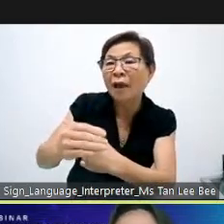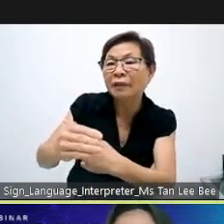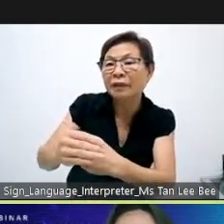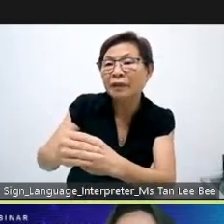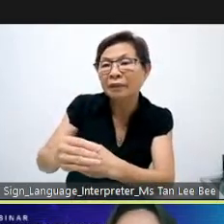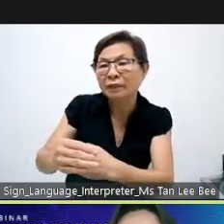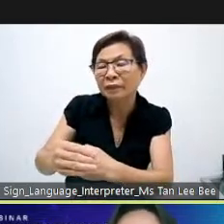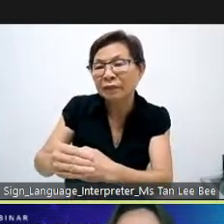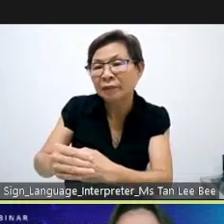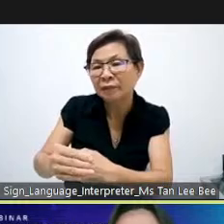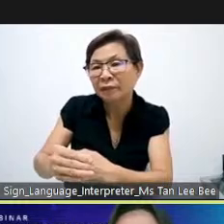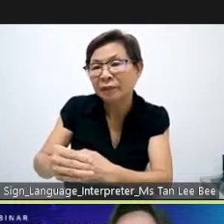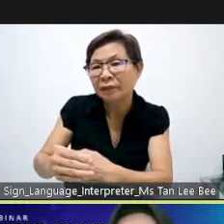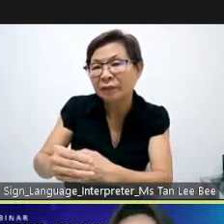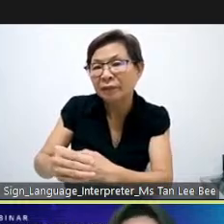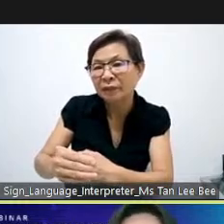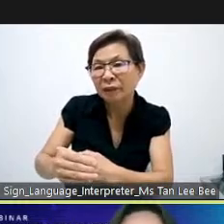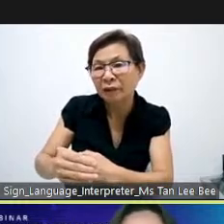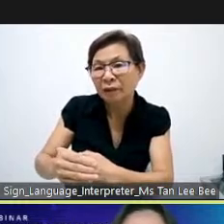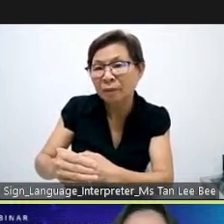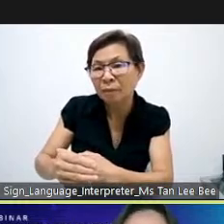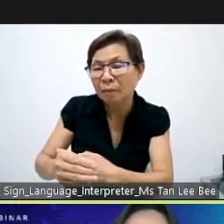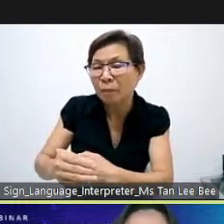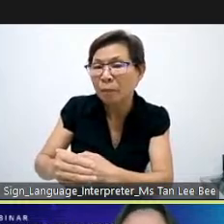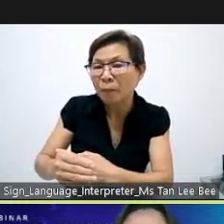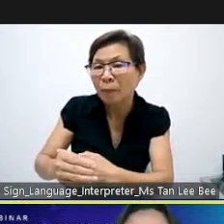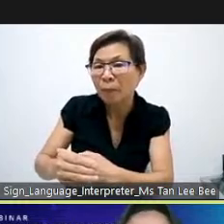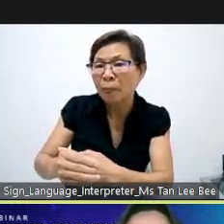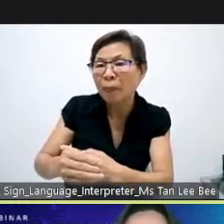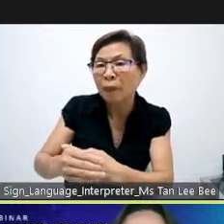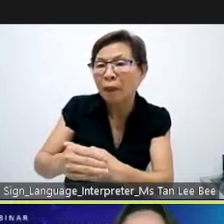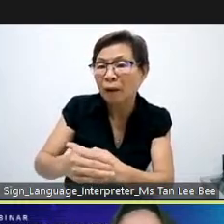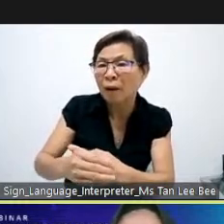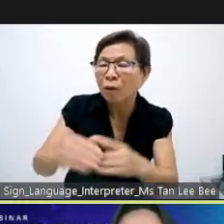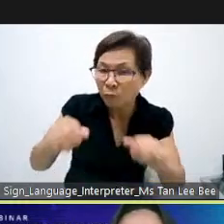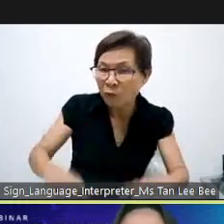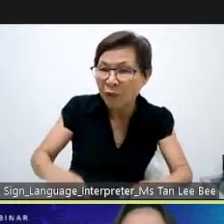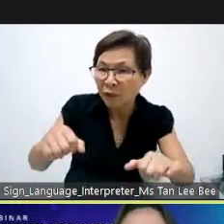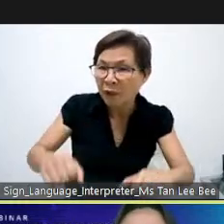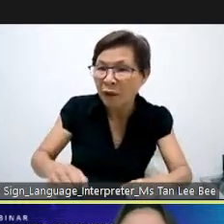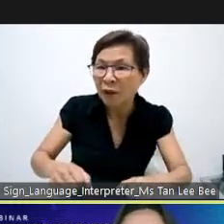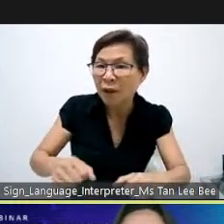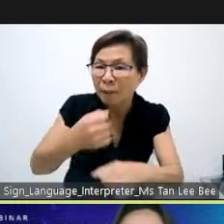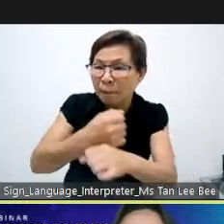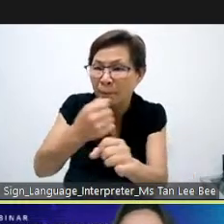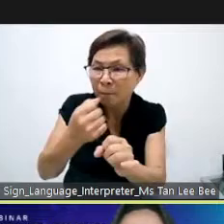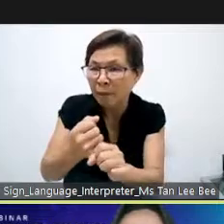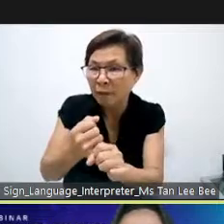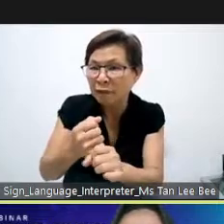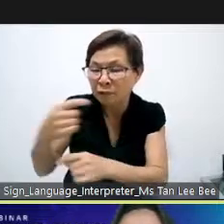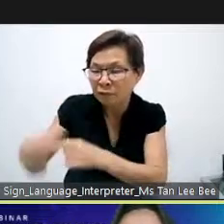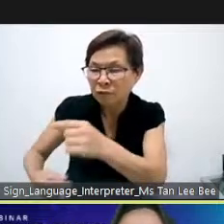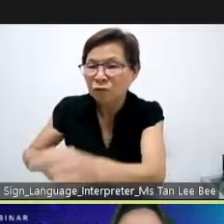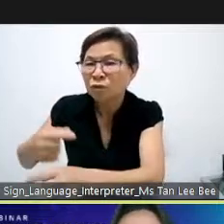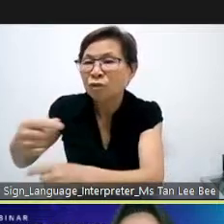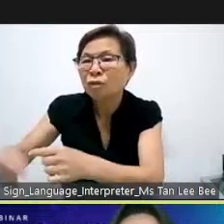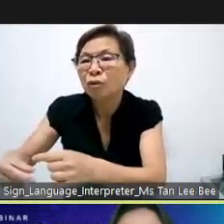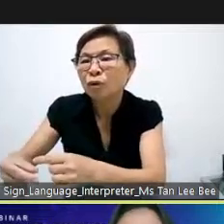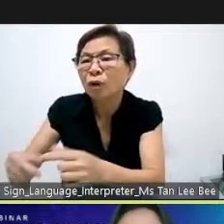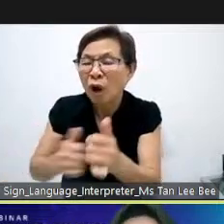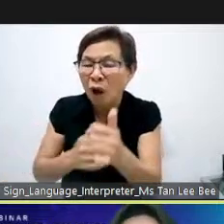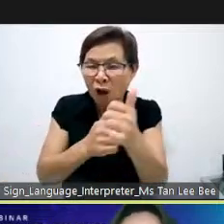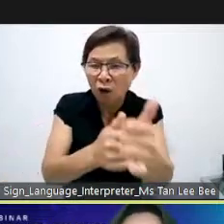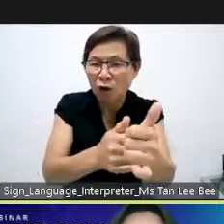can provide quality learning outcomes and process and produce a generation of superior nation according to